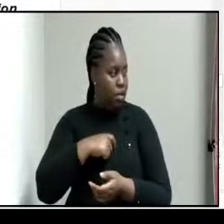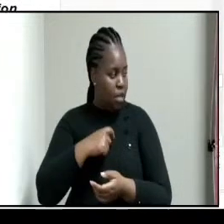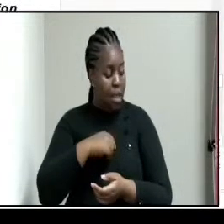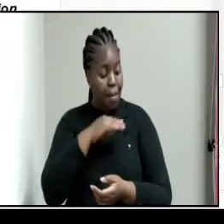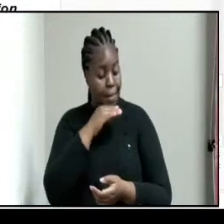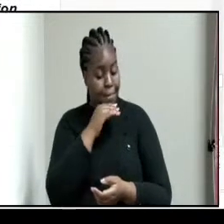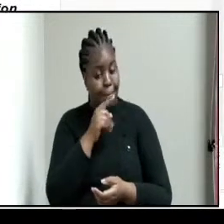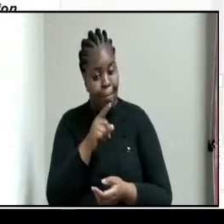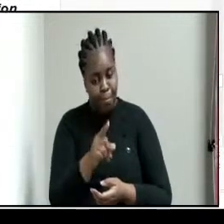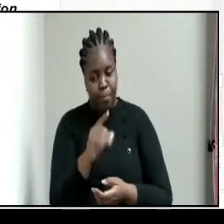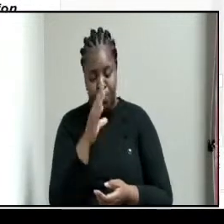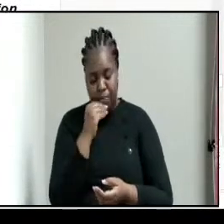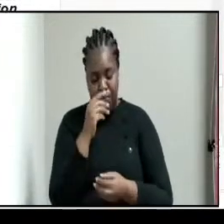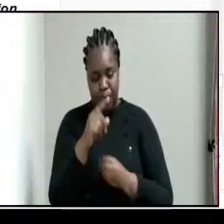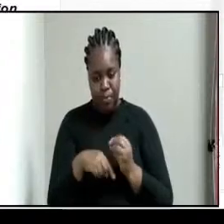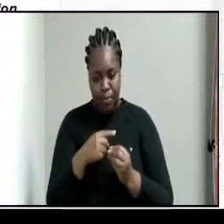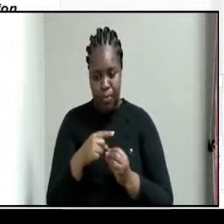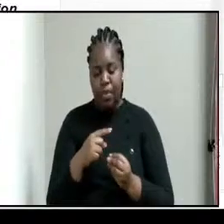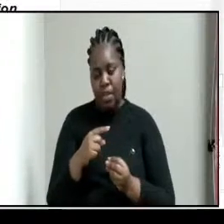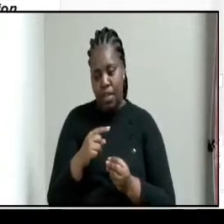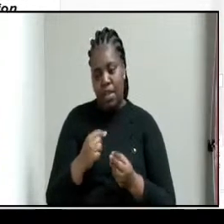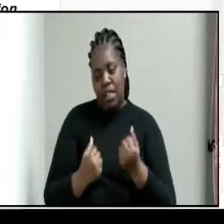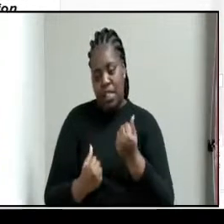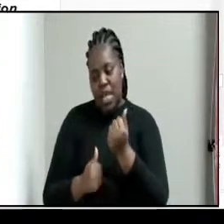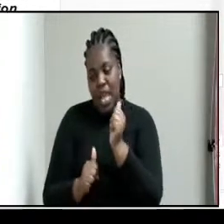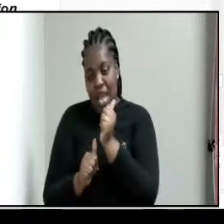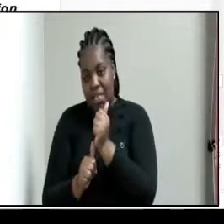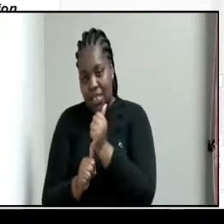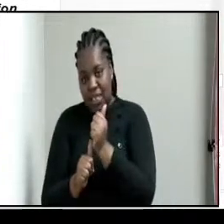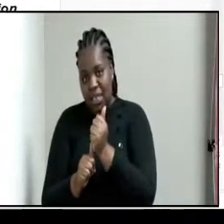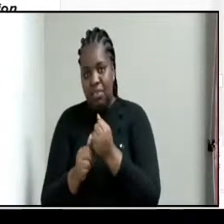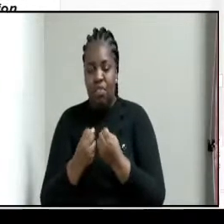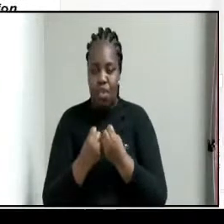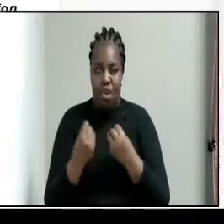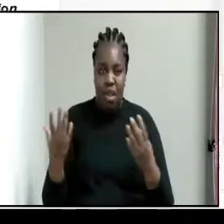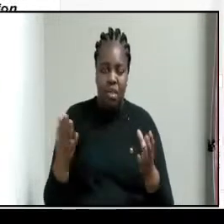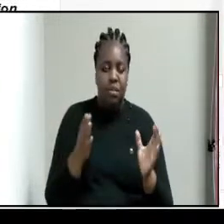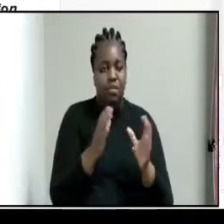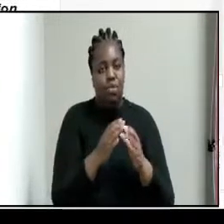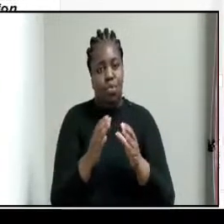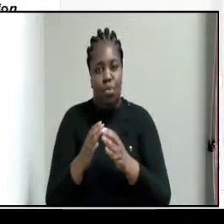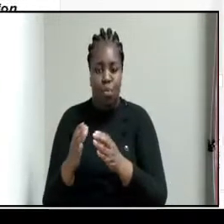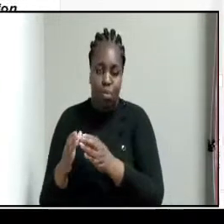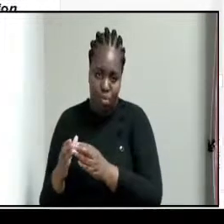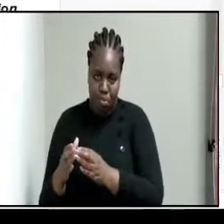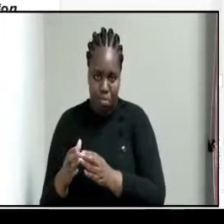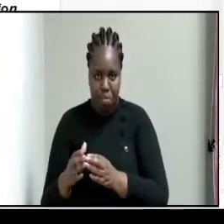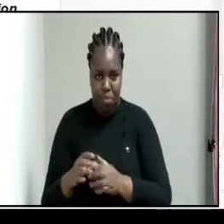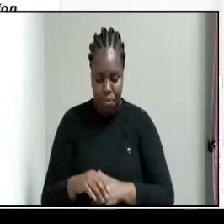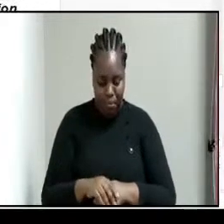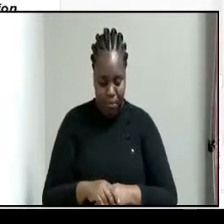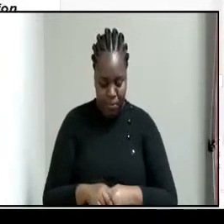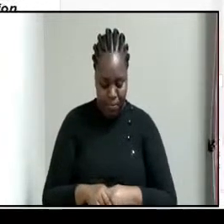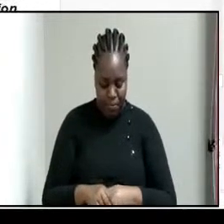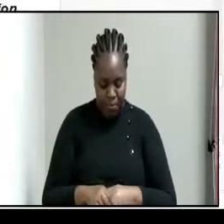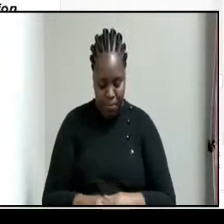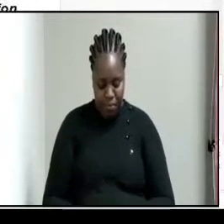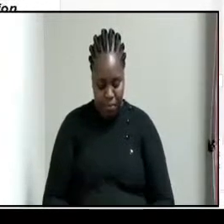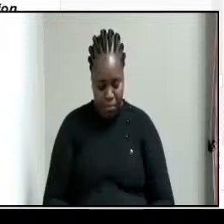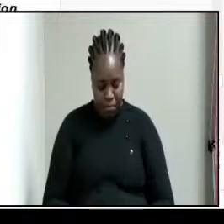it speaks about even issues of social assistance to a number of vulnerable groups. And it